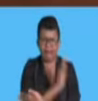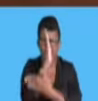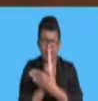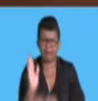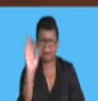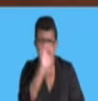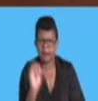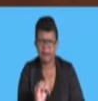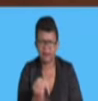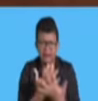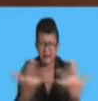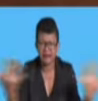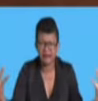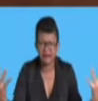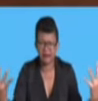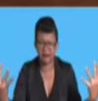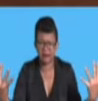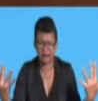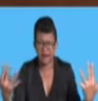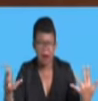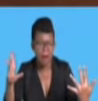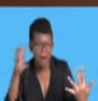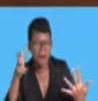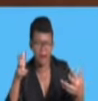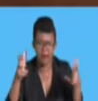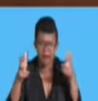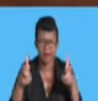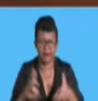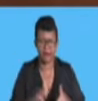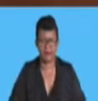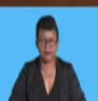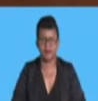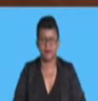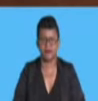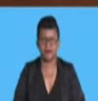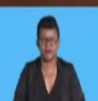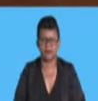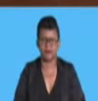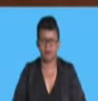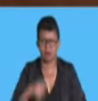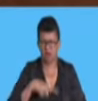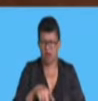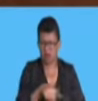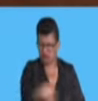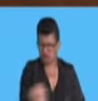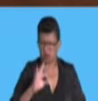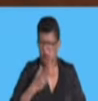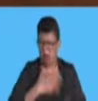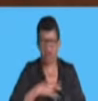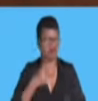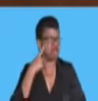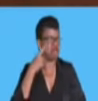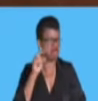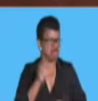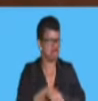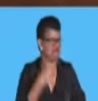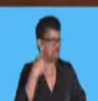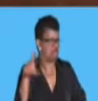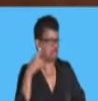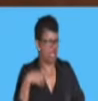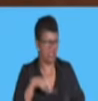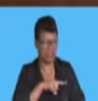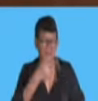votes to 50% of the members of the House, just to disqualify the 47% represented